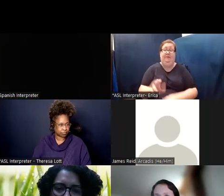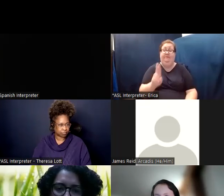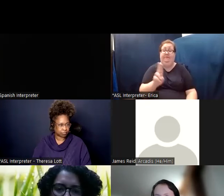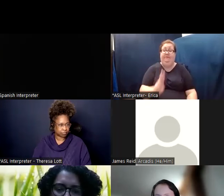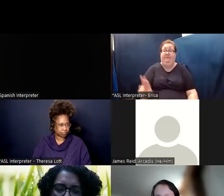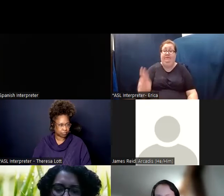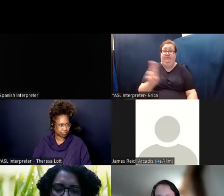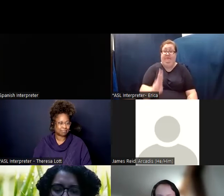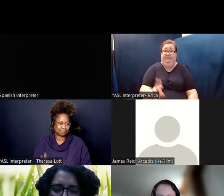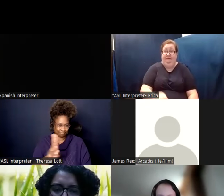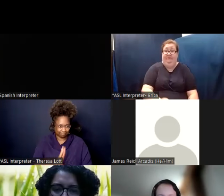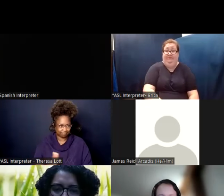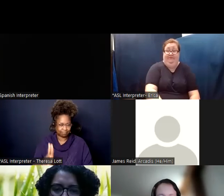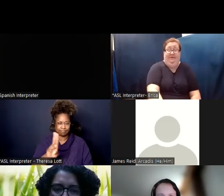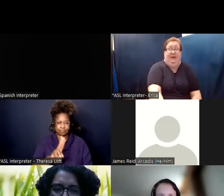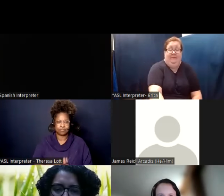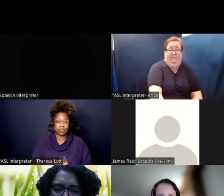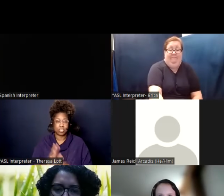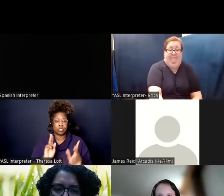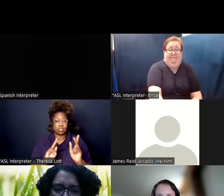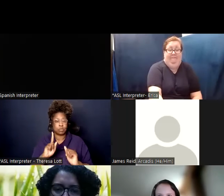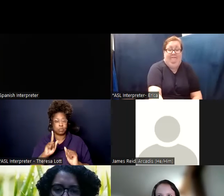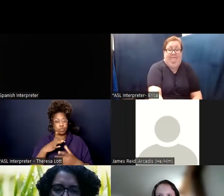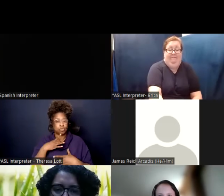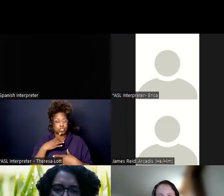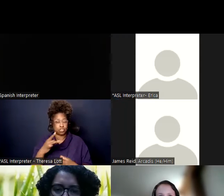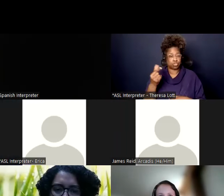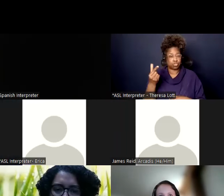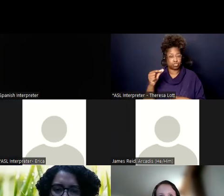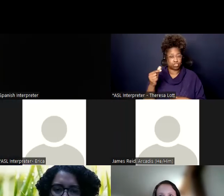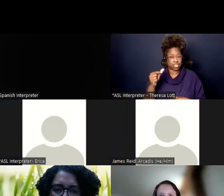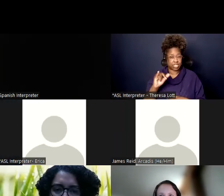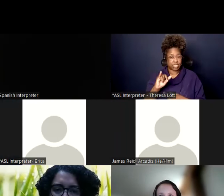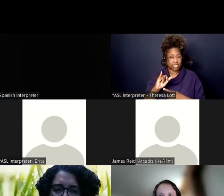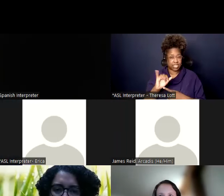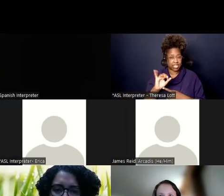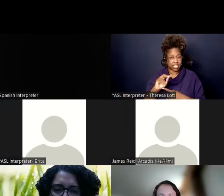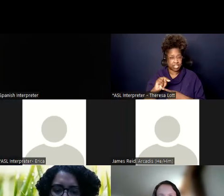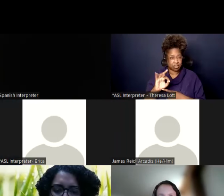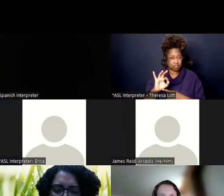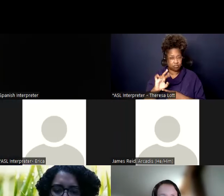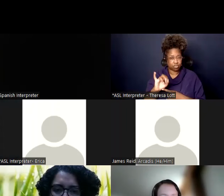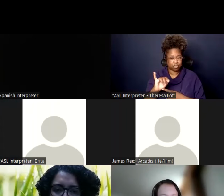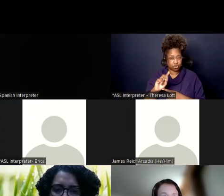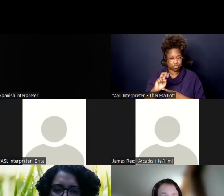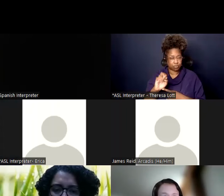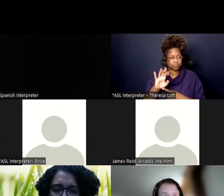But it'd be great to hear from the folks interested in green infrastructure, like what are additional issues that